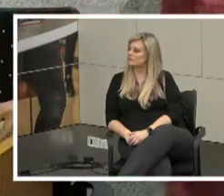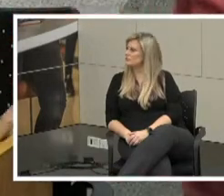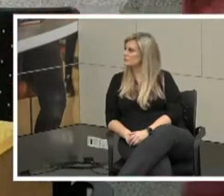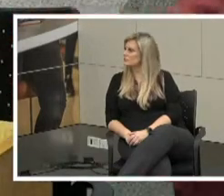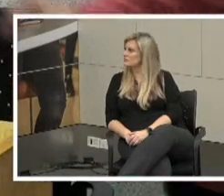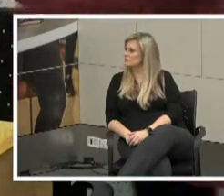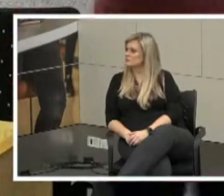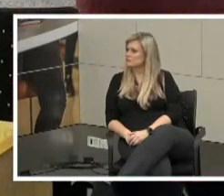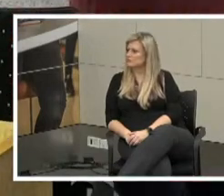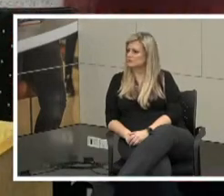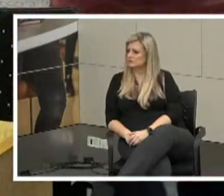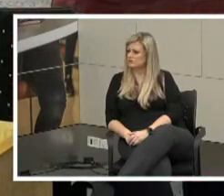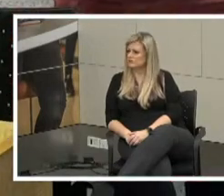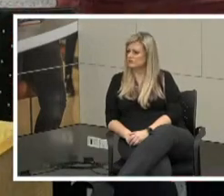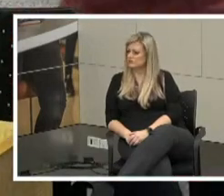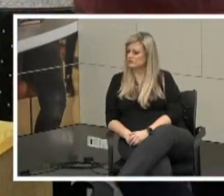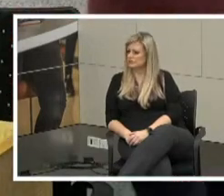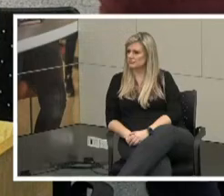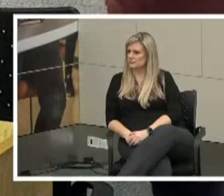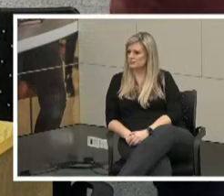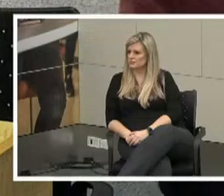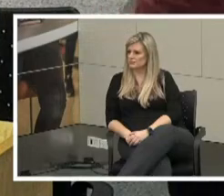minutes sorry I didn't ask